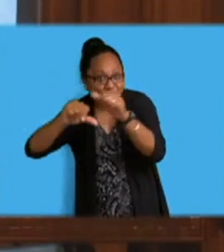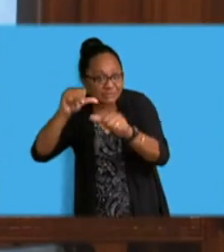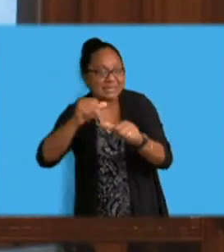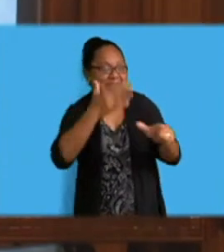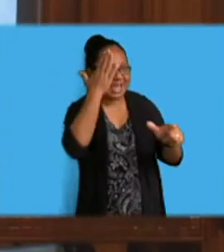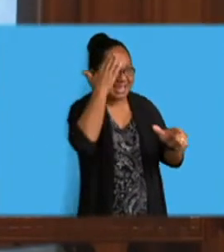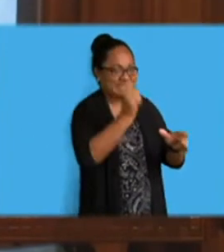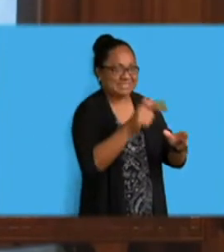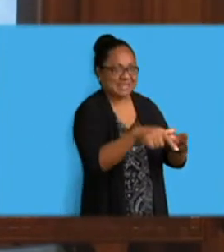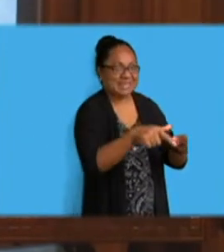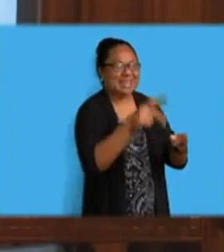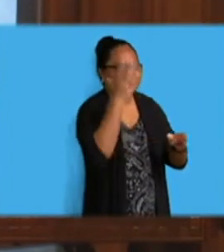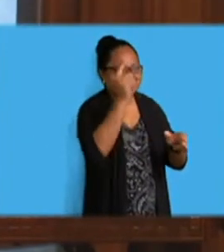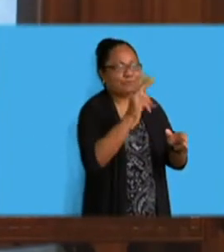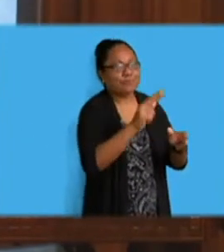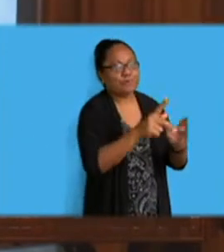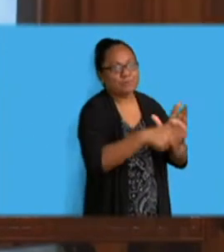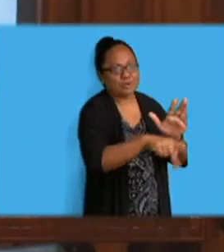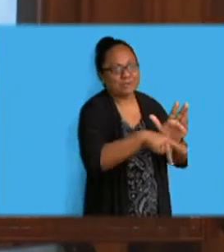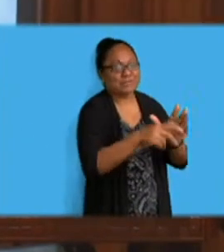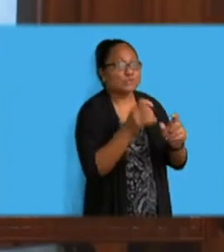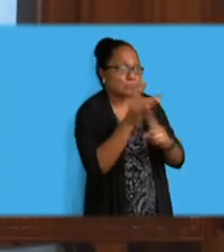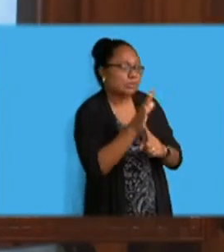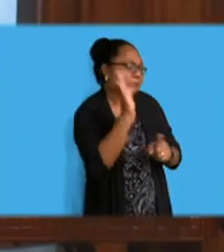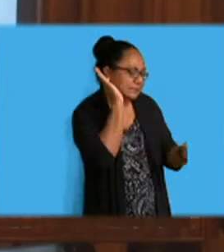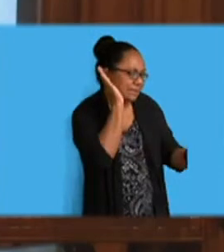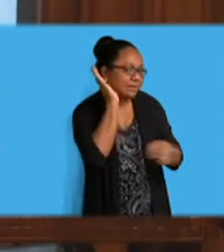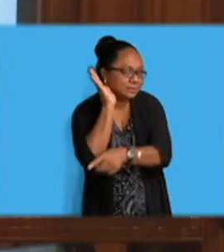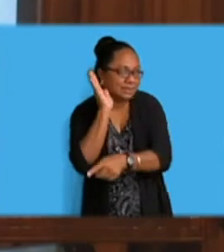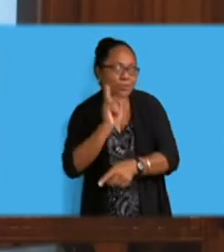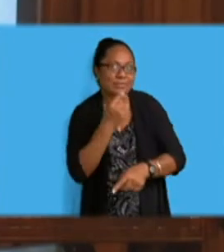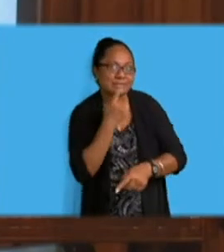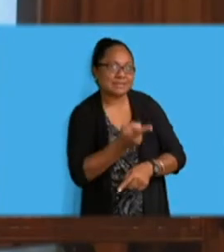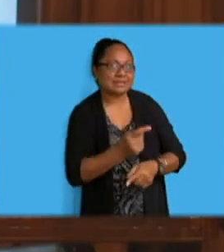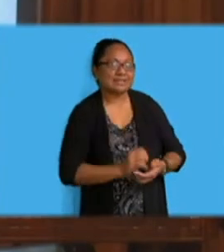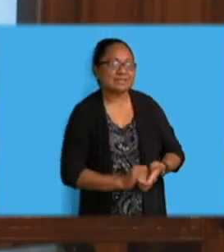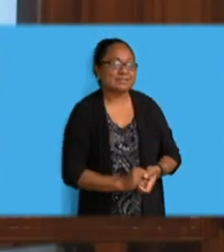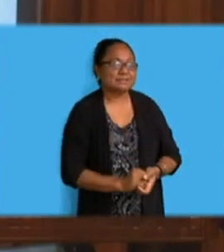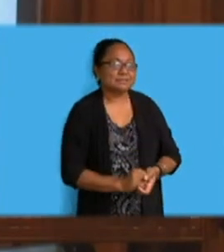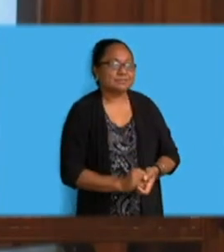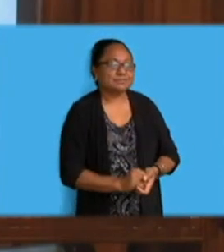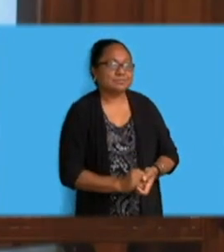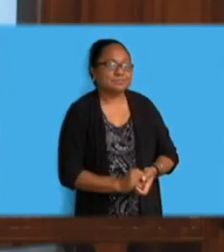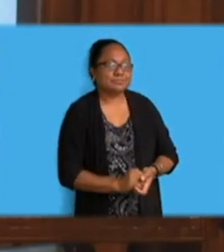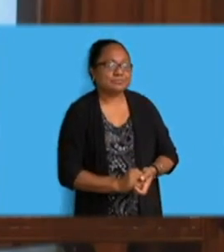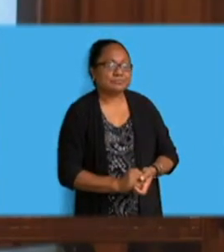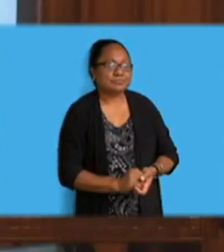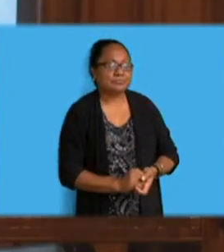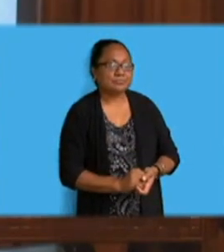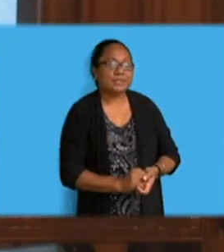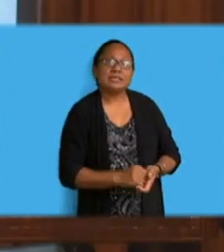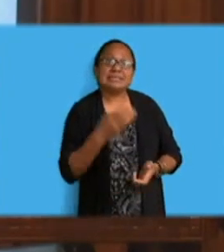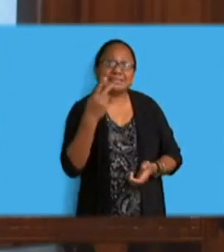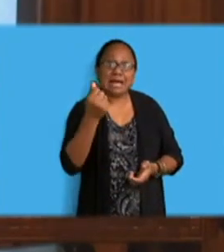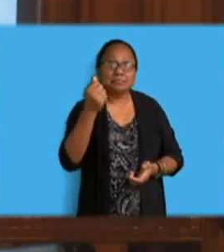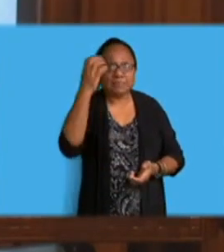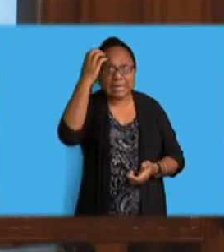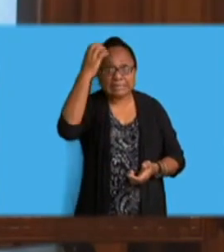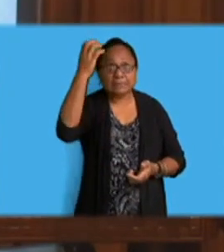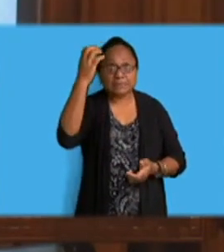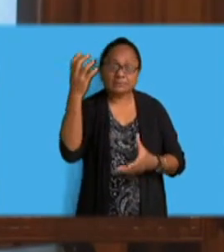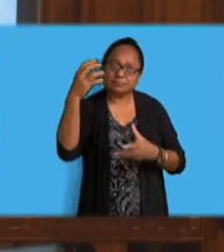principals. It is important that we hear them now. We had experts presenting at this